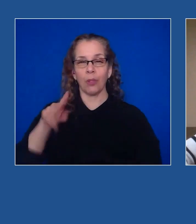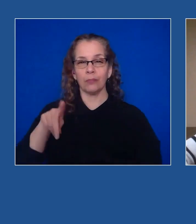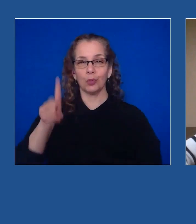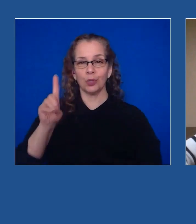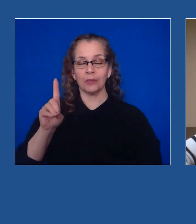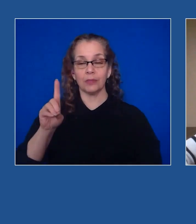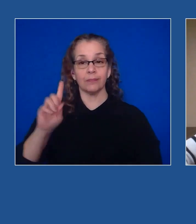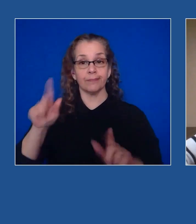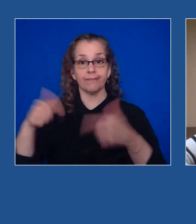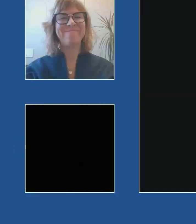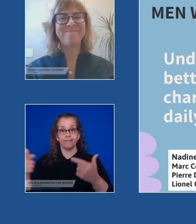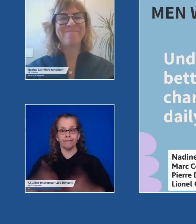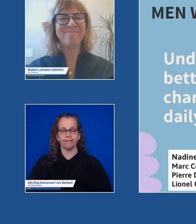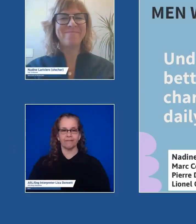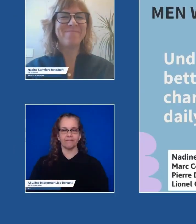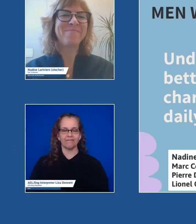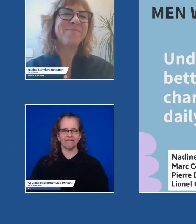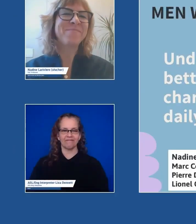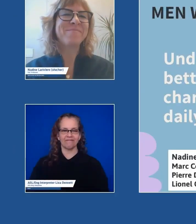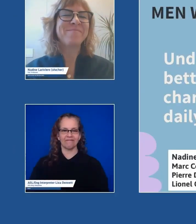up.